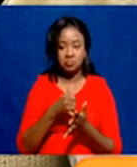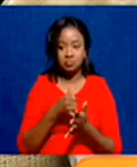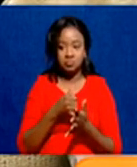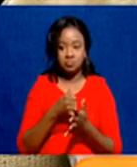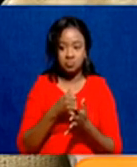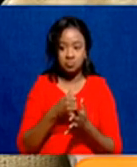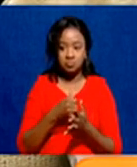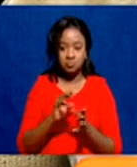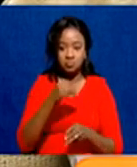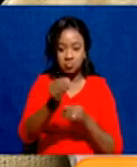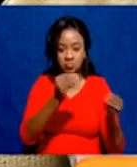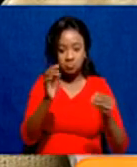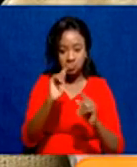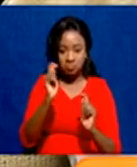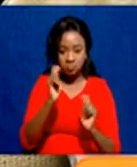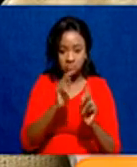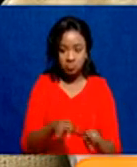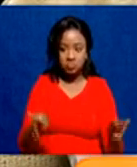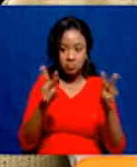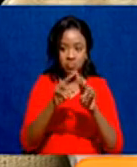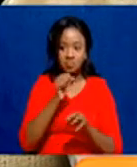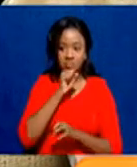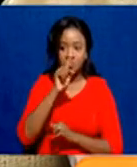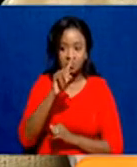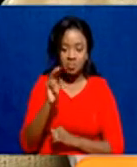of awarding tenders worth